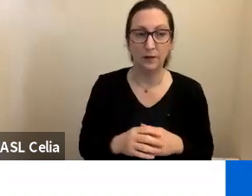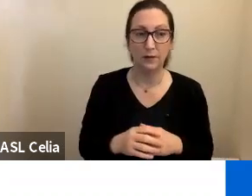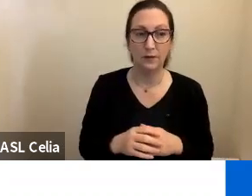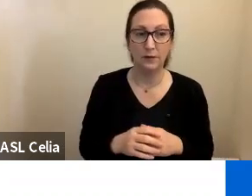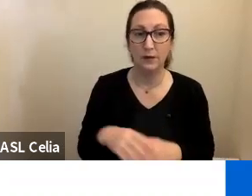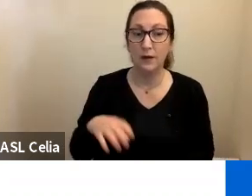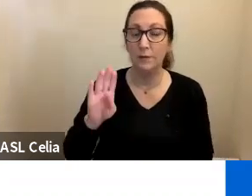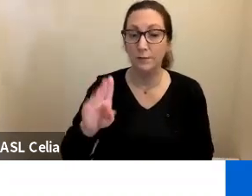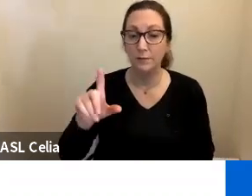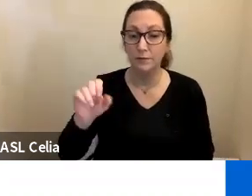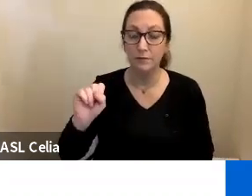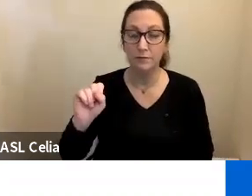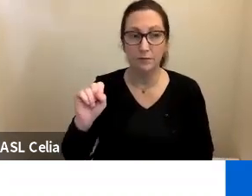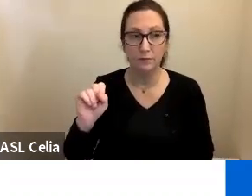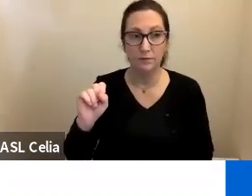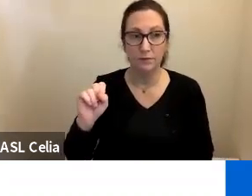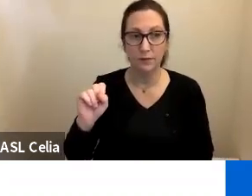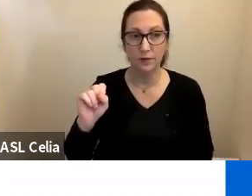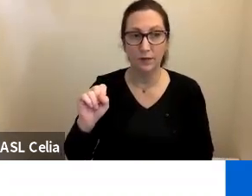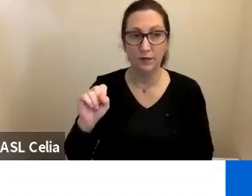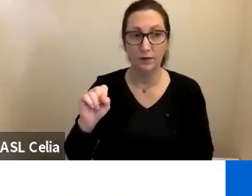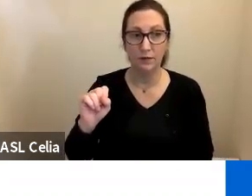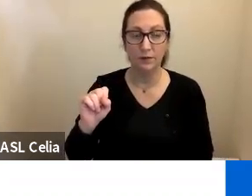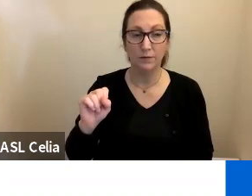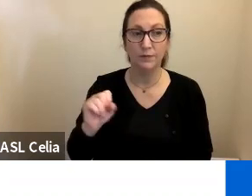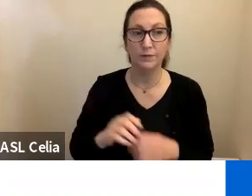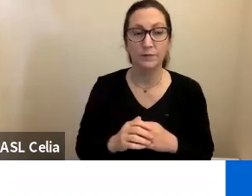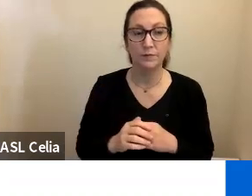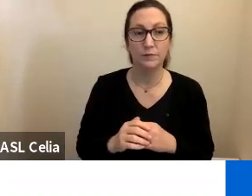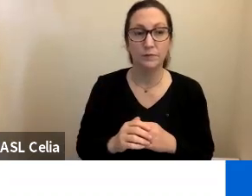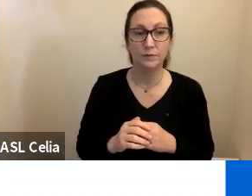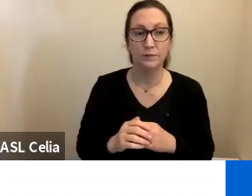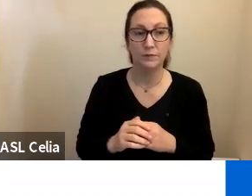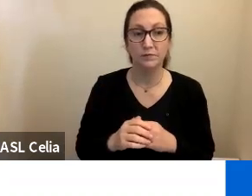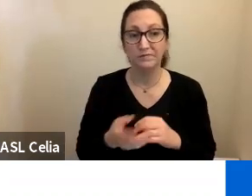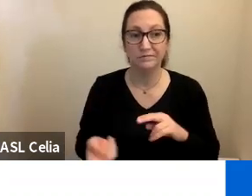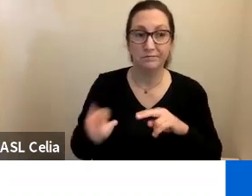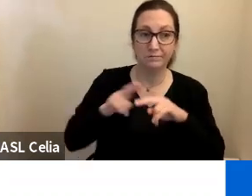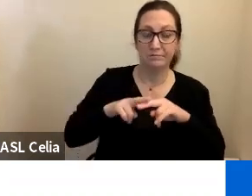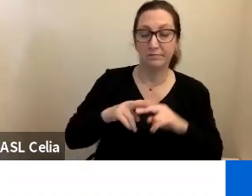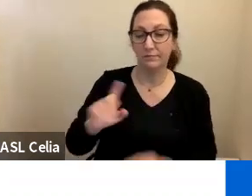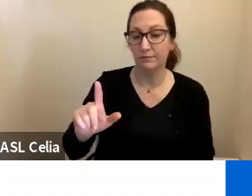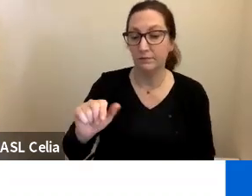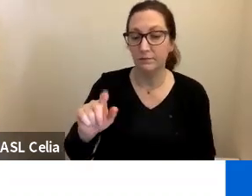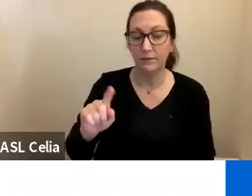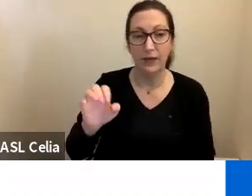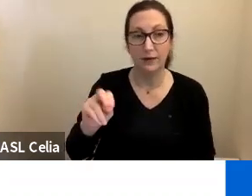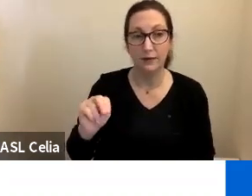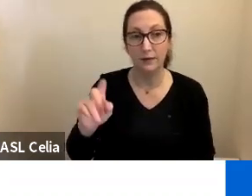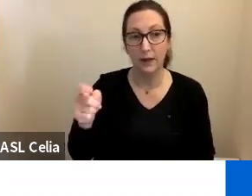For BLS, the greatest increase here is for our Latinx student population